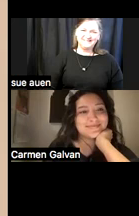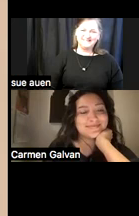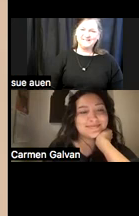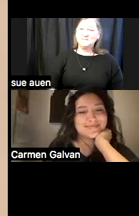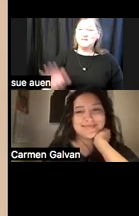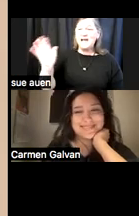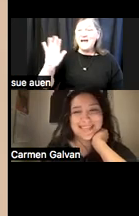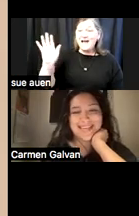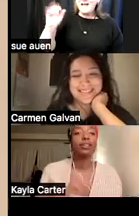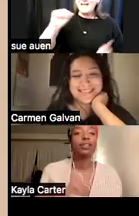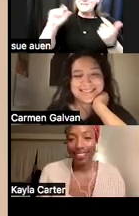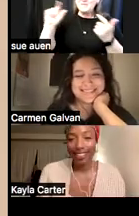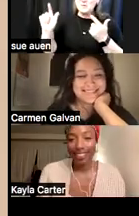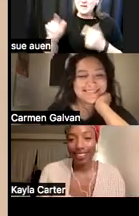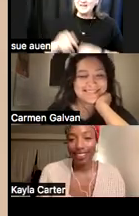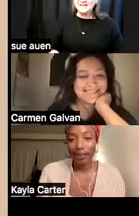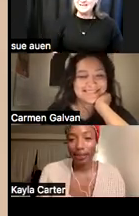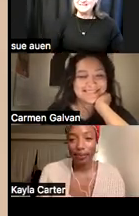Hi, everyone.